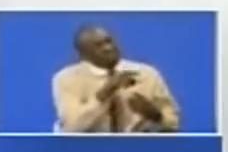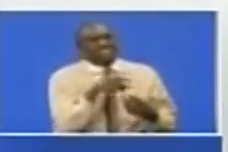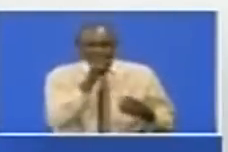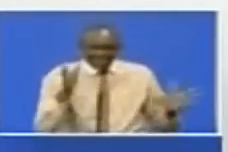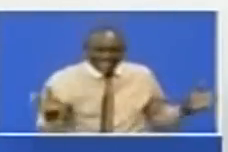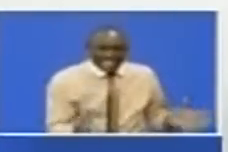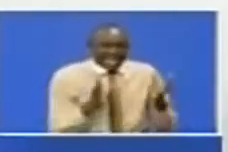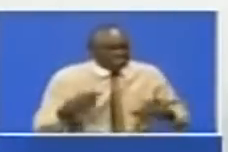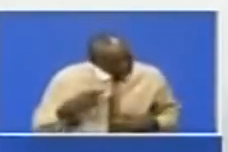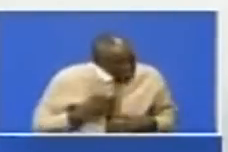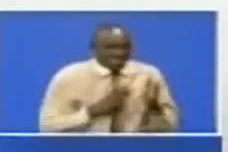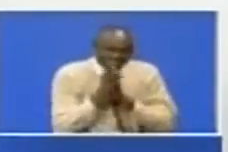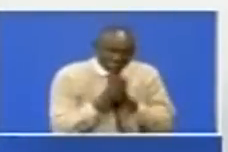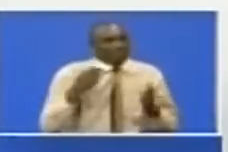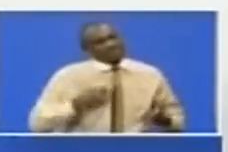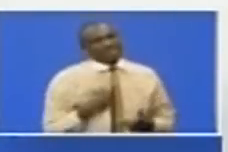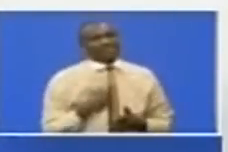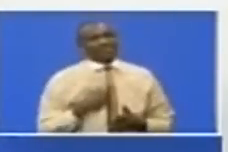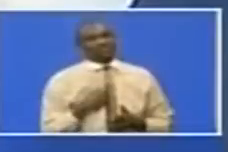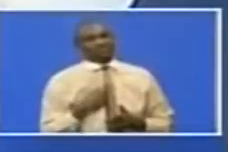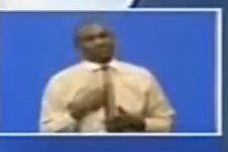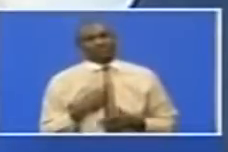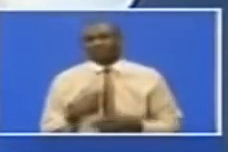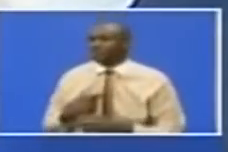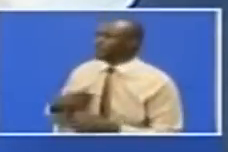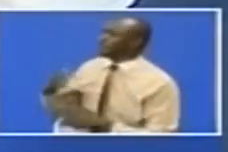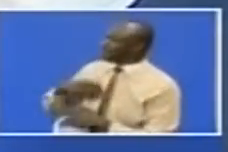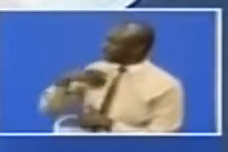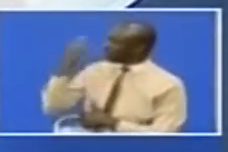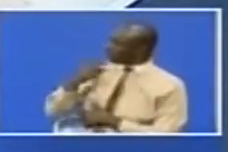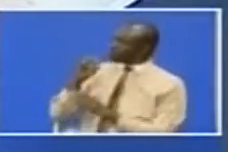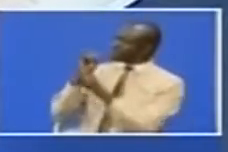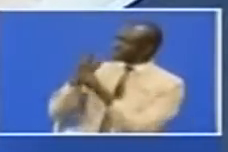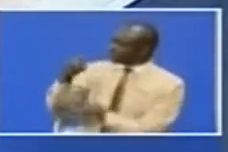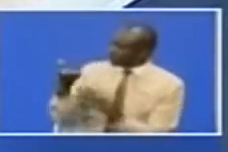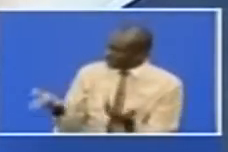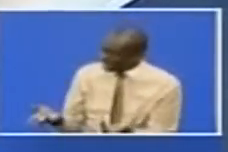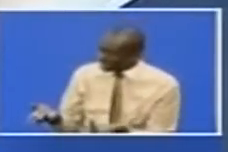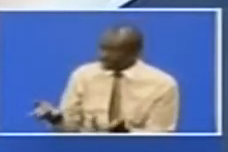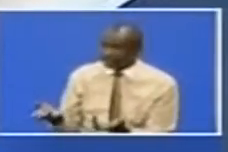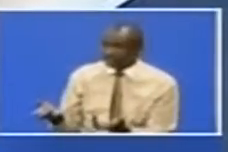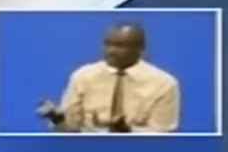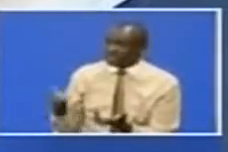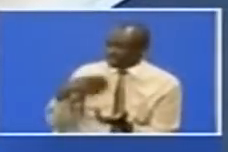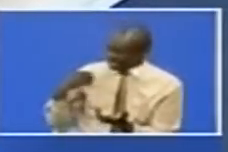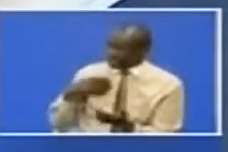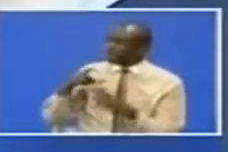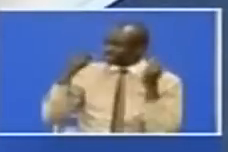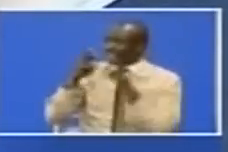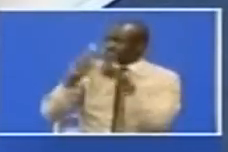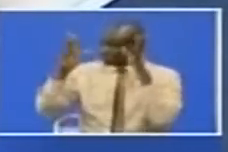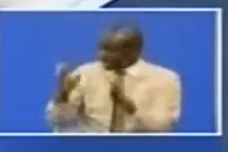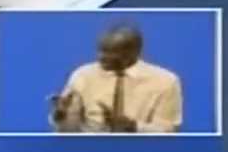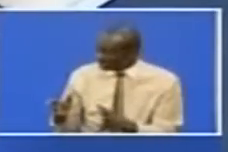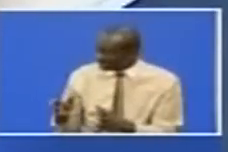encouraging me and they keep me motivated. Right. Yes. And the people who have mentored you, like you said Arthur Kitonga. Yeah, who else? The founder